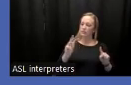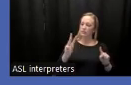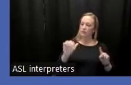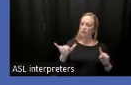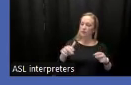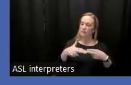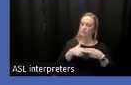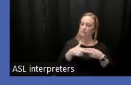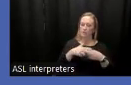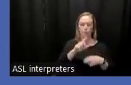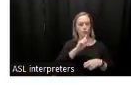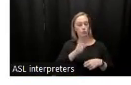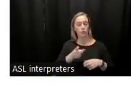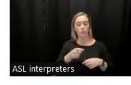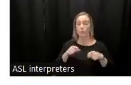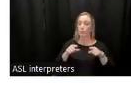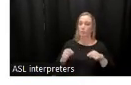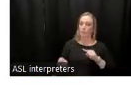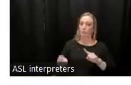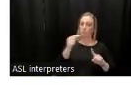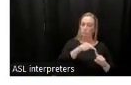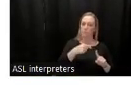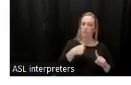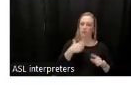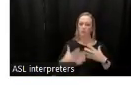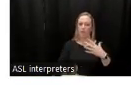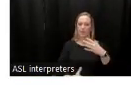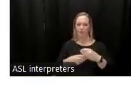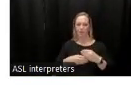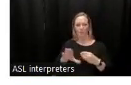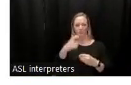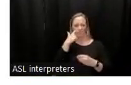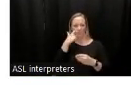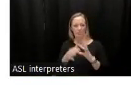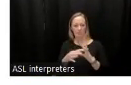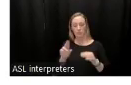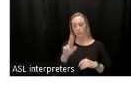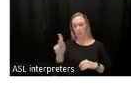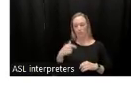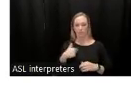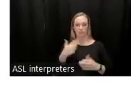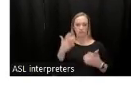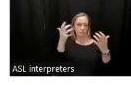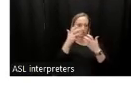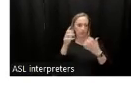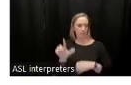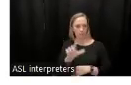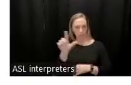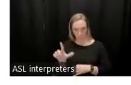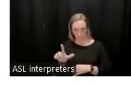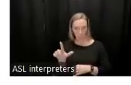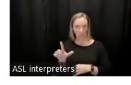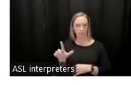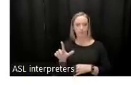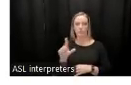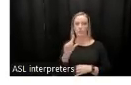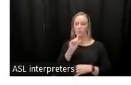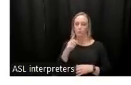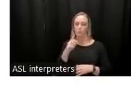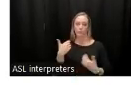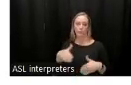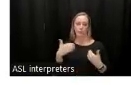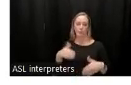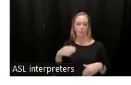you're doing that, I just want to add on to what Lou said is that, UK does have a great library and it's really a useful